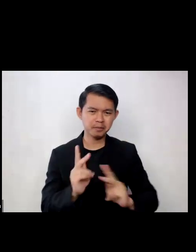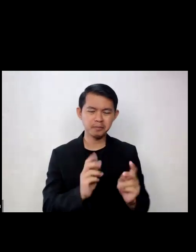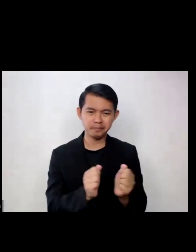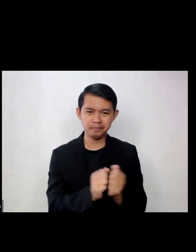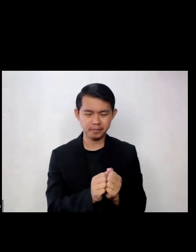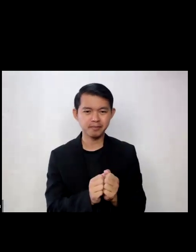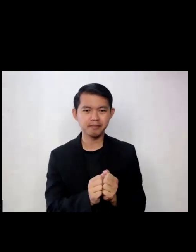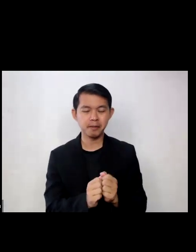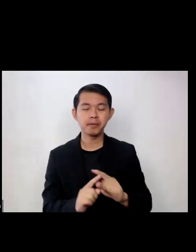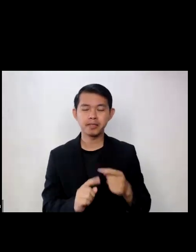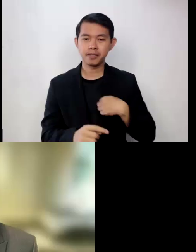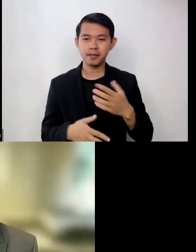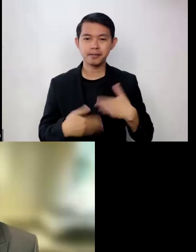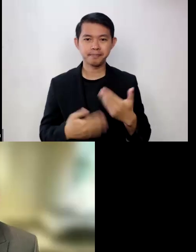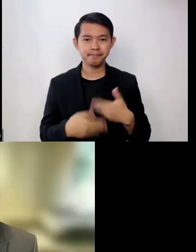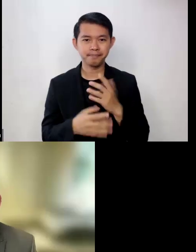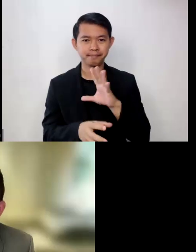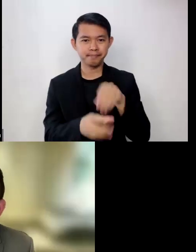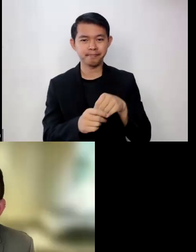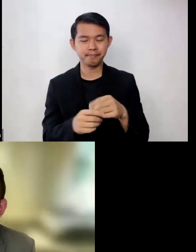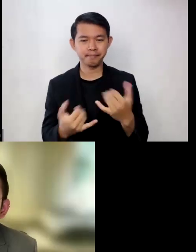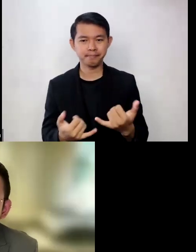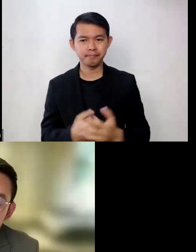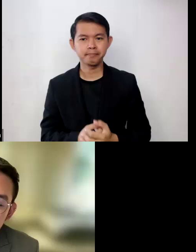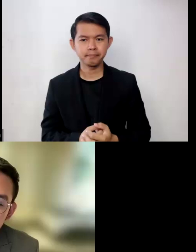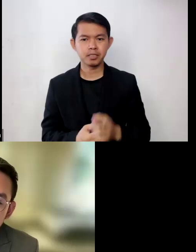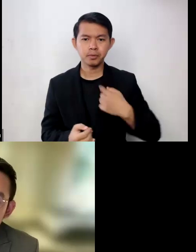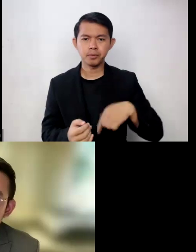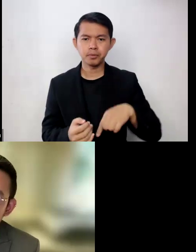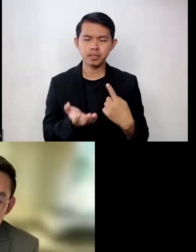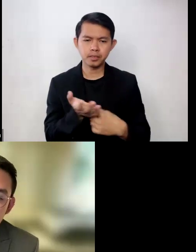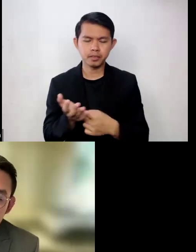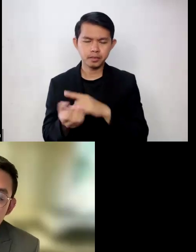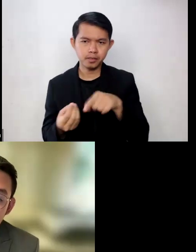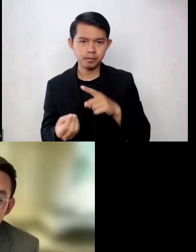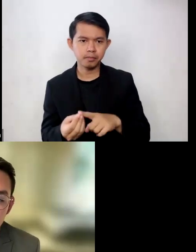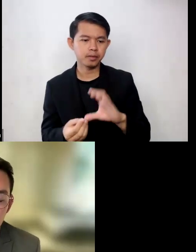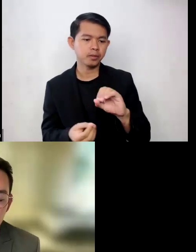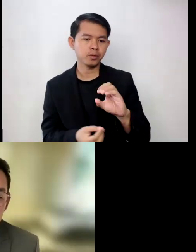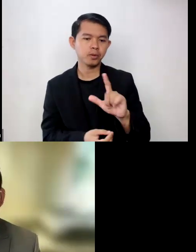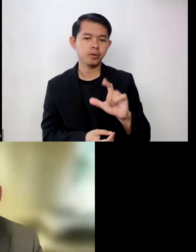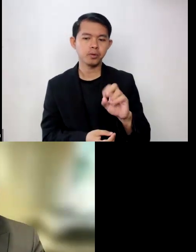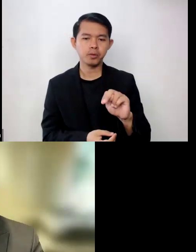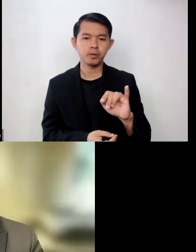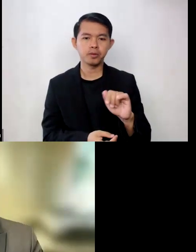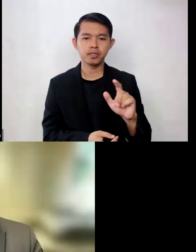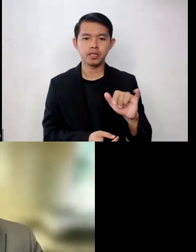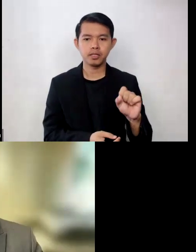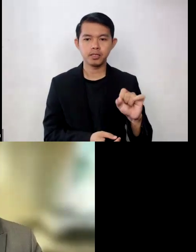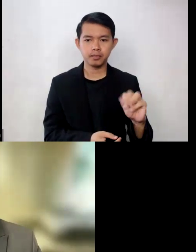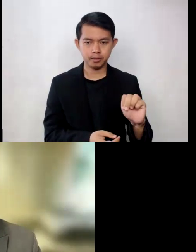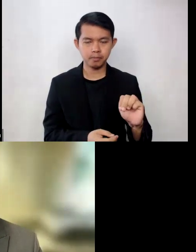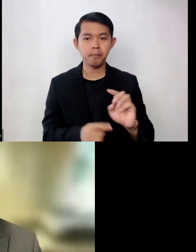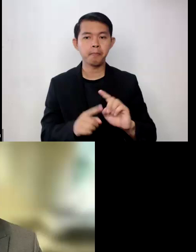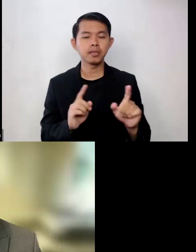afternoon. We don't usually talk about or think about colonialism in our field sa statistics. In fact, pag tinignan mo